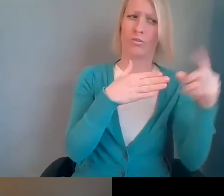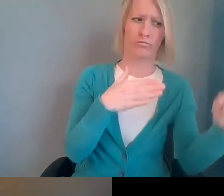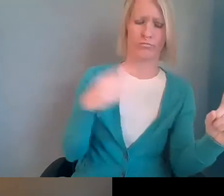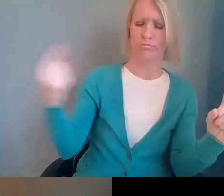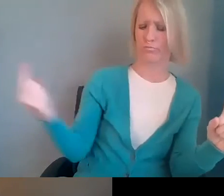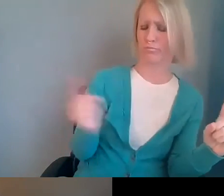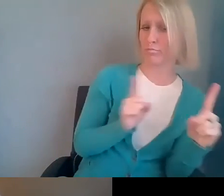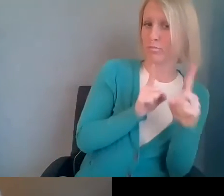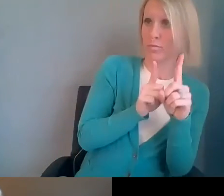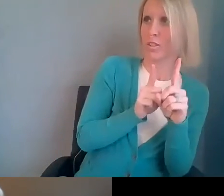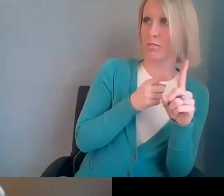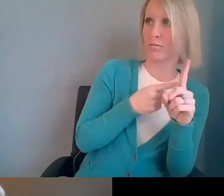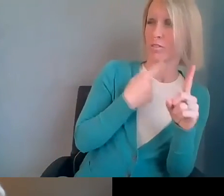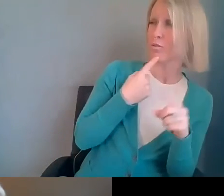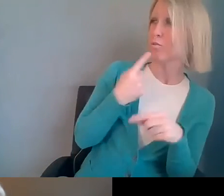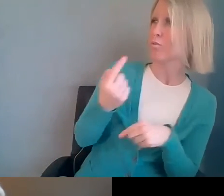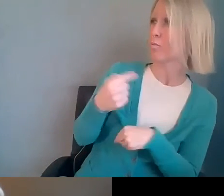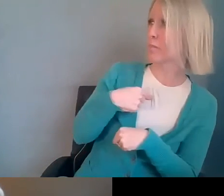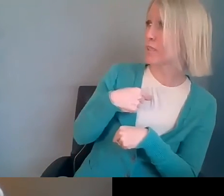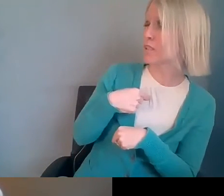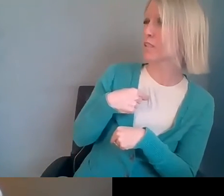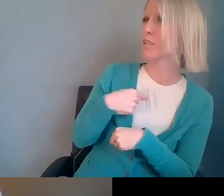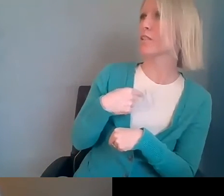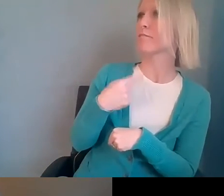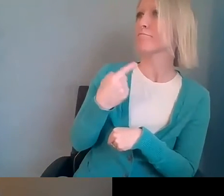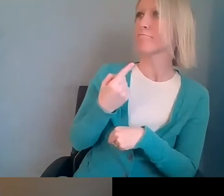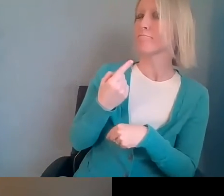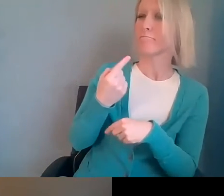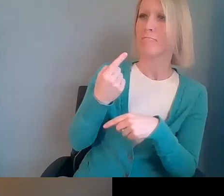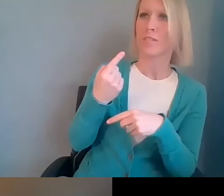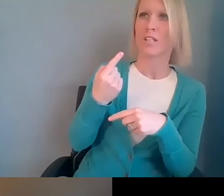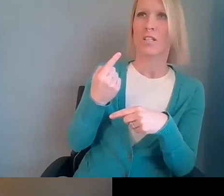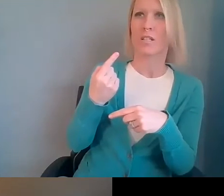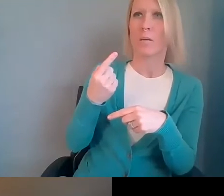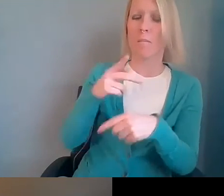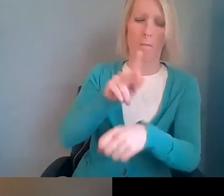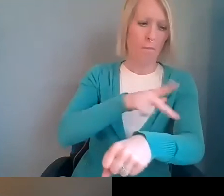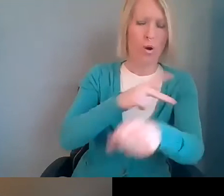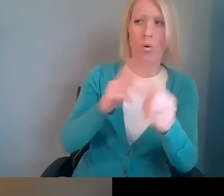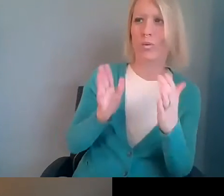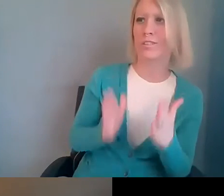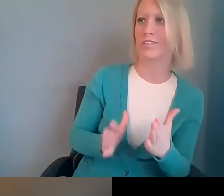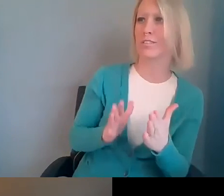are practicing to be poets. And I never thought about that